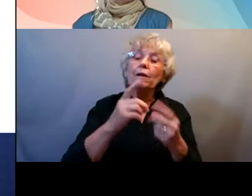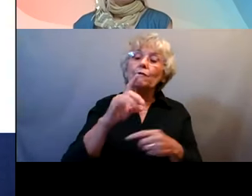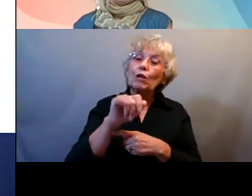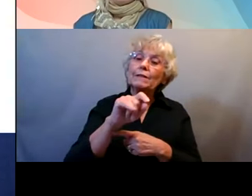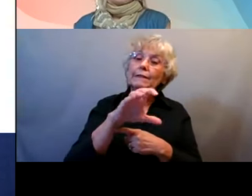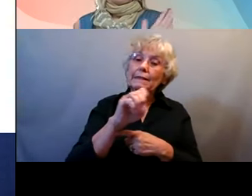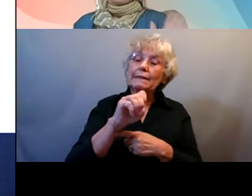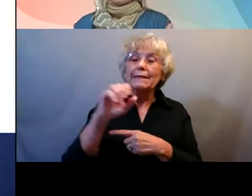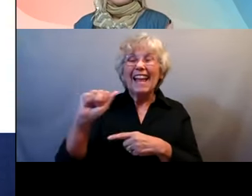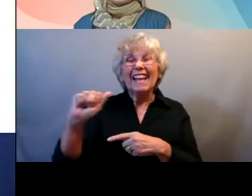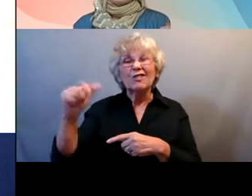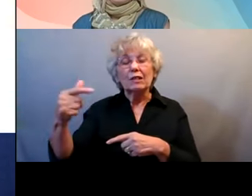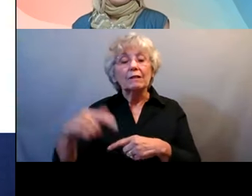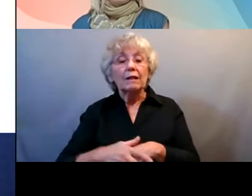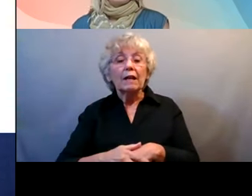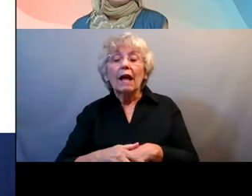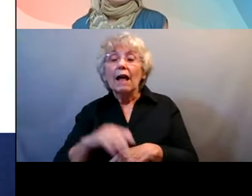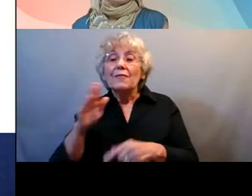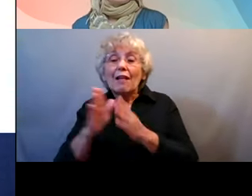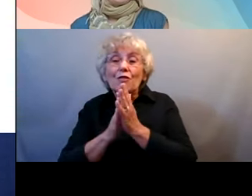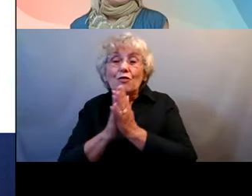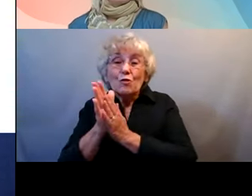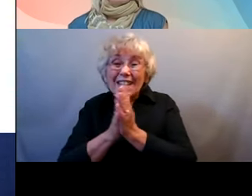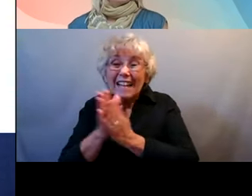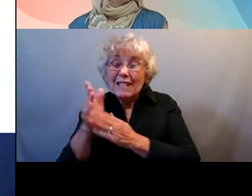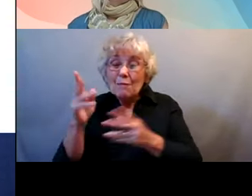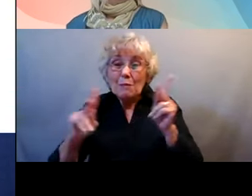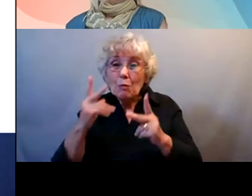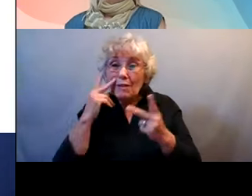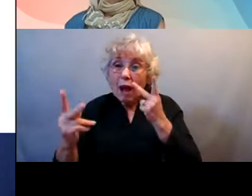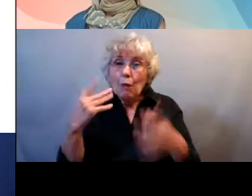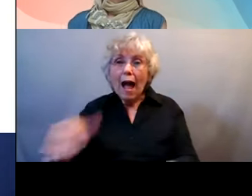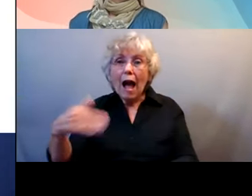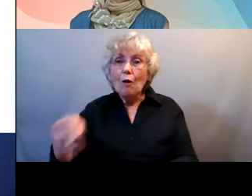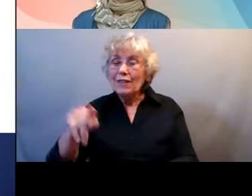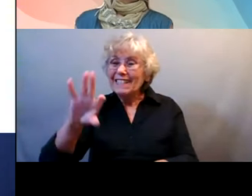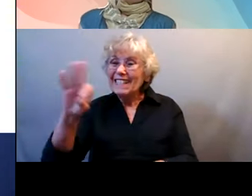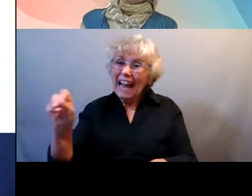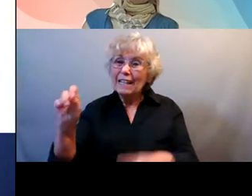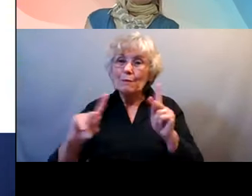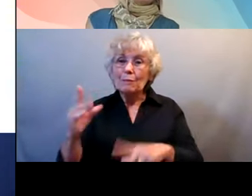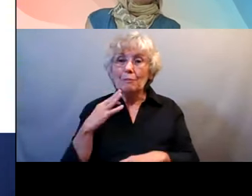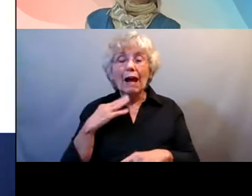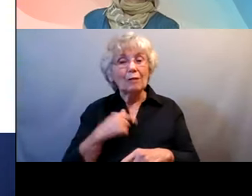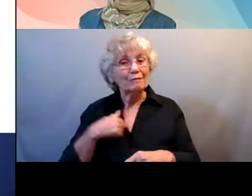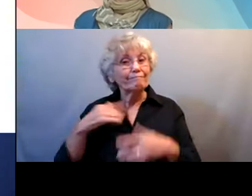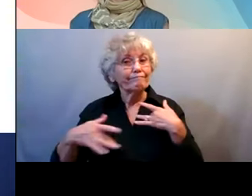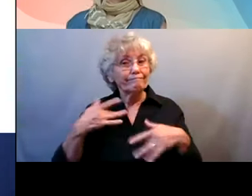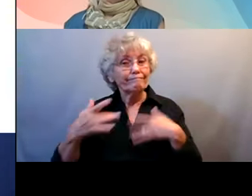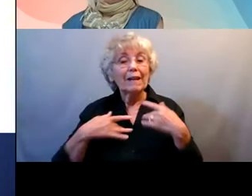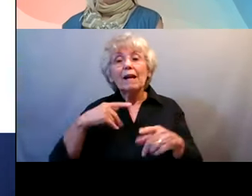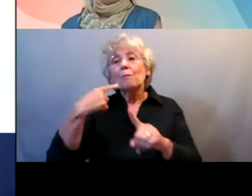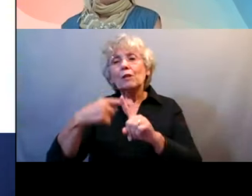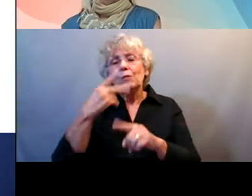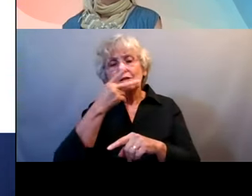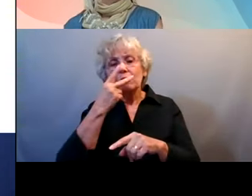So we're really excited about that. That enthusiasm, the 90 applications is really exciting for us. And then we also saw several investments